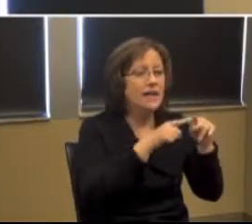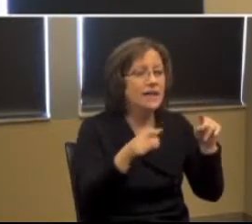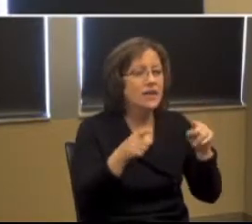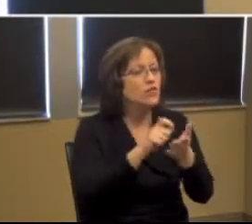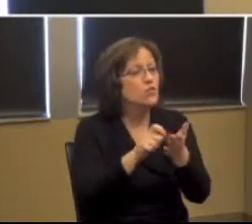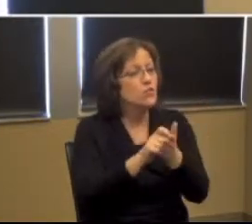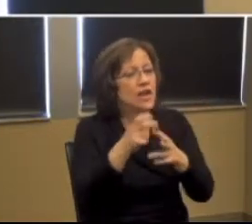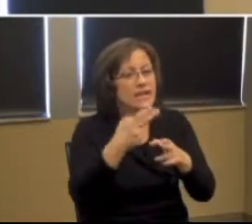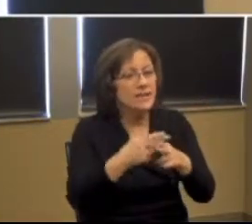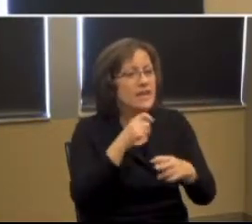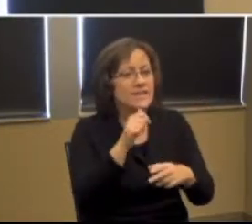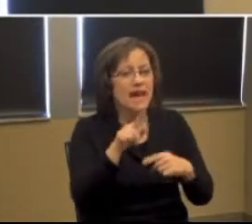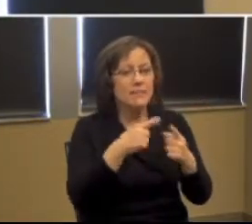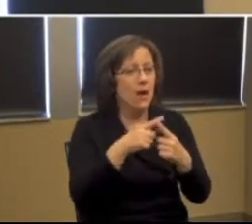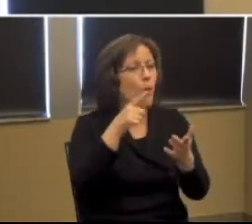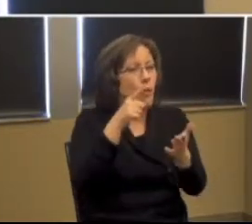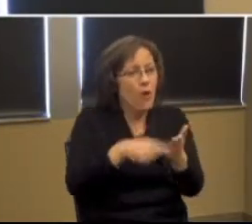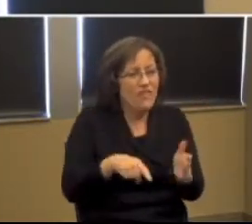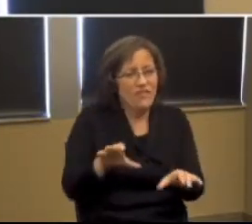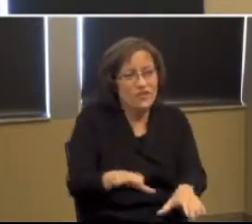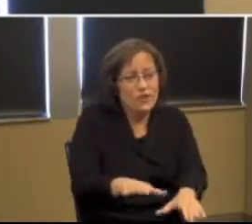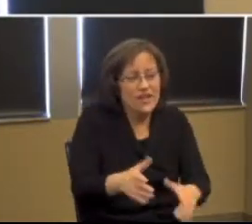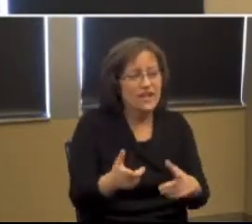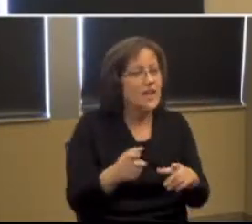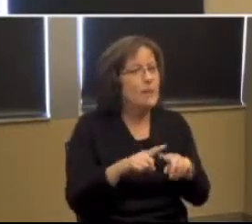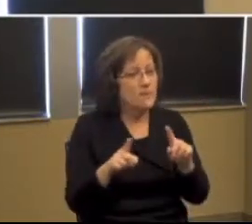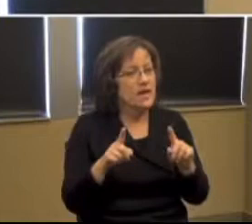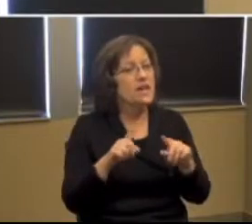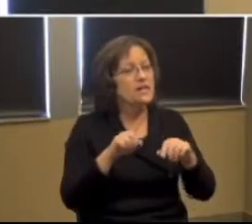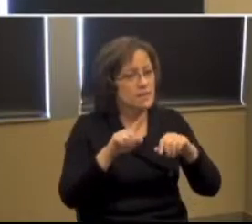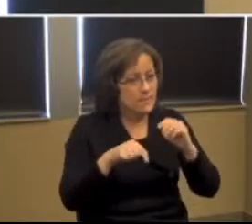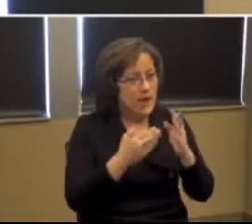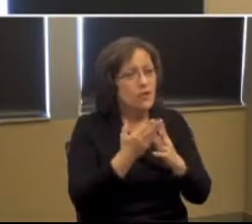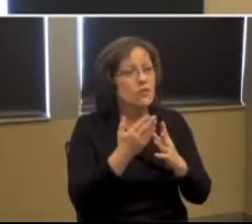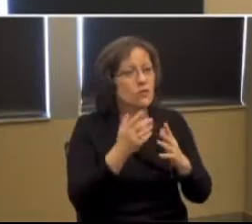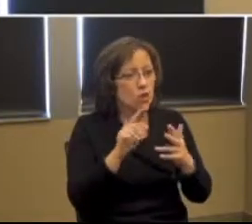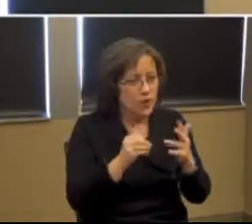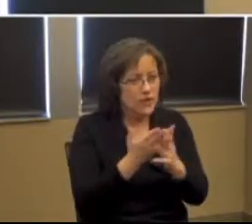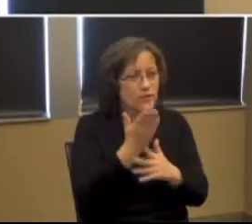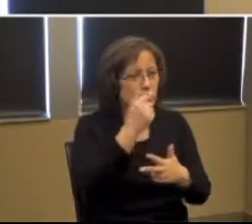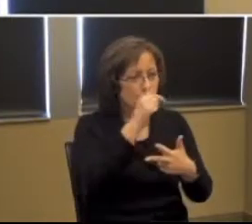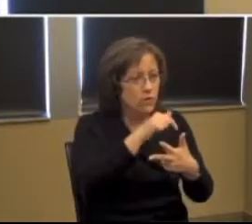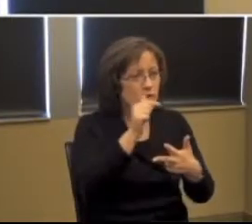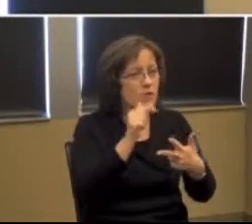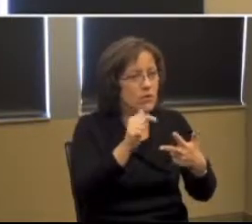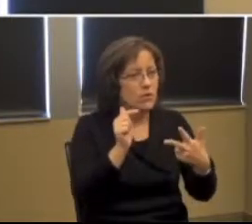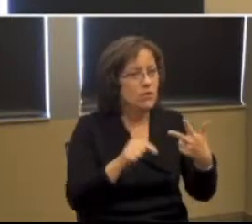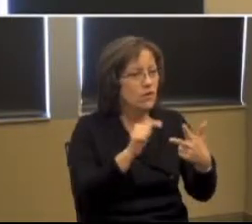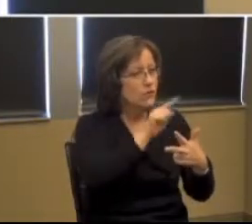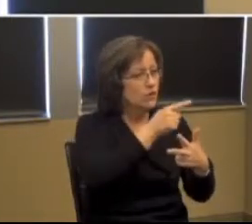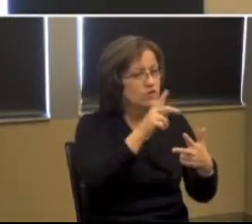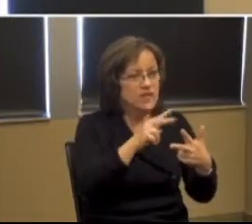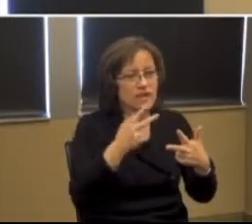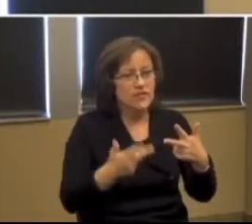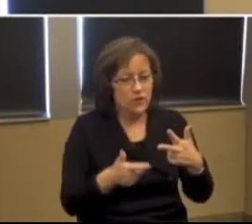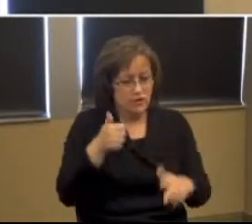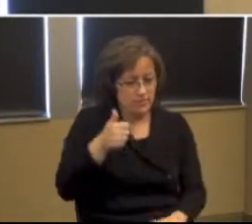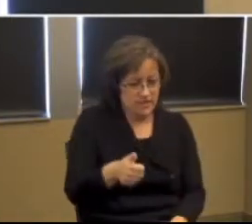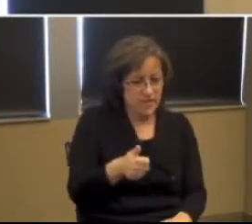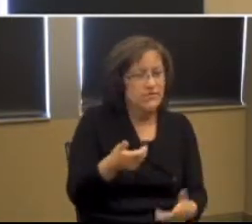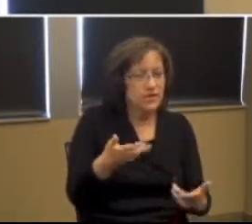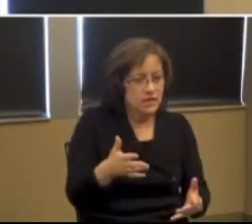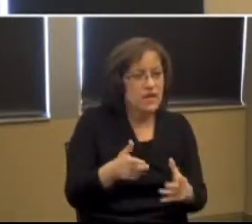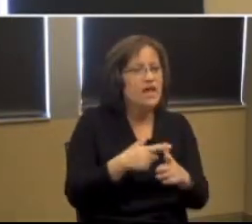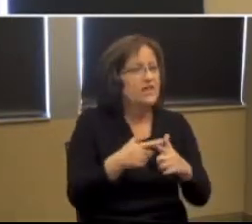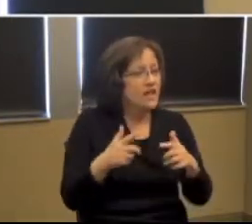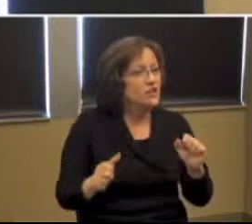work initially that you want the student to do. It's about going through the 3 steps independently. Then we can start adding